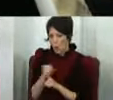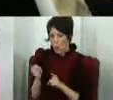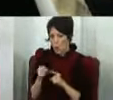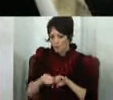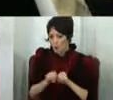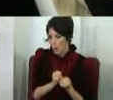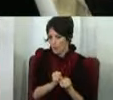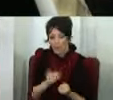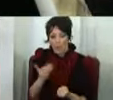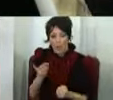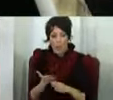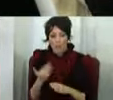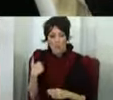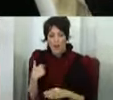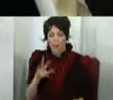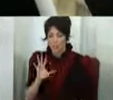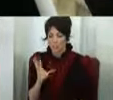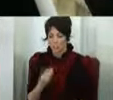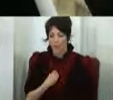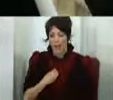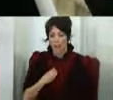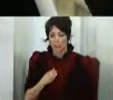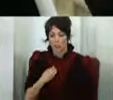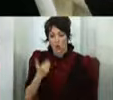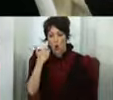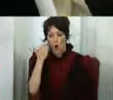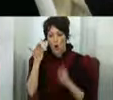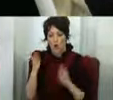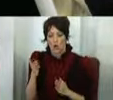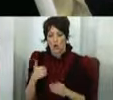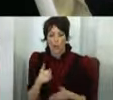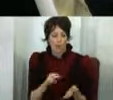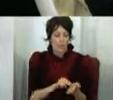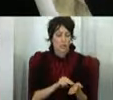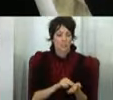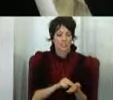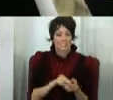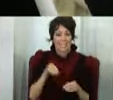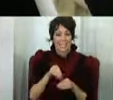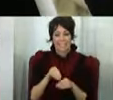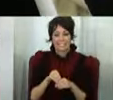I was a trans hooker, I was a nurse in a gynecologist's office.